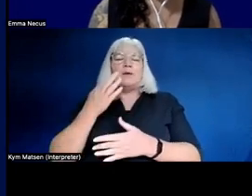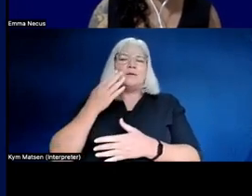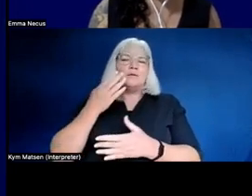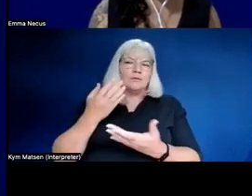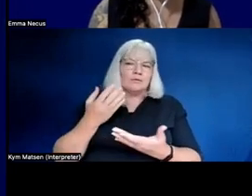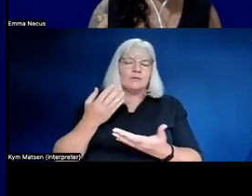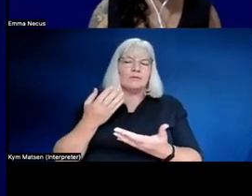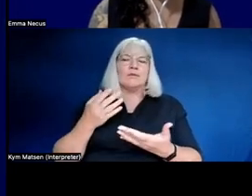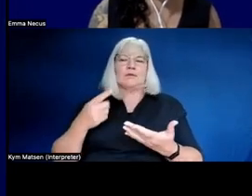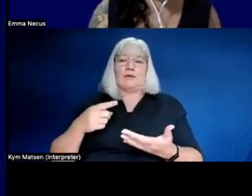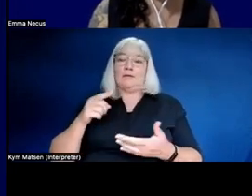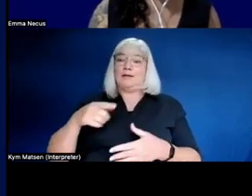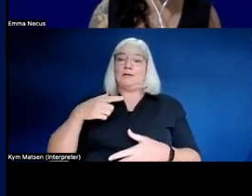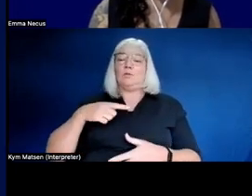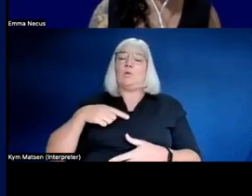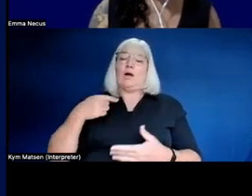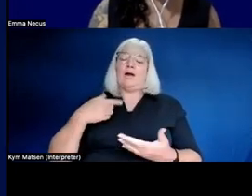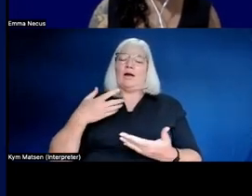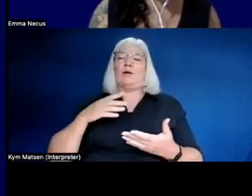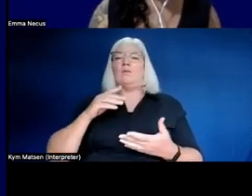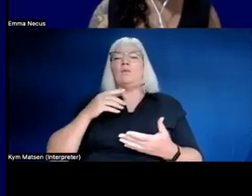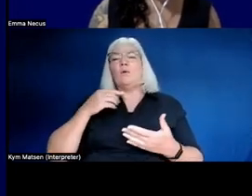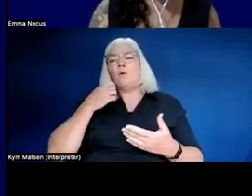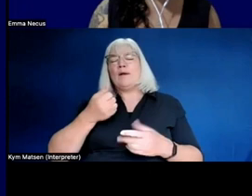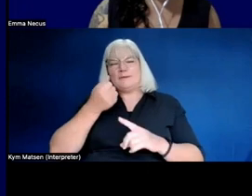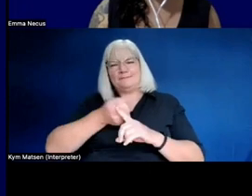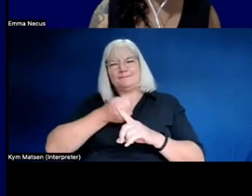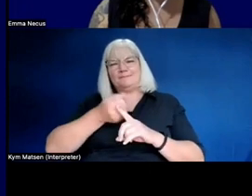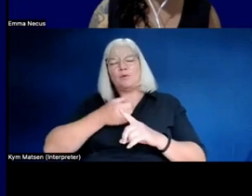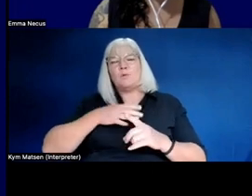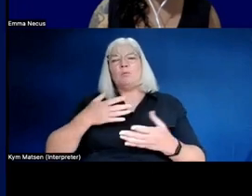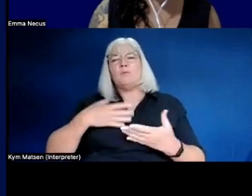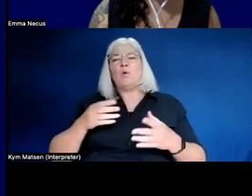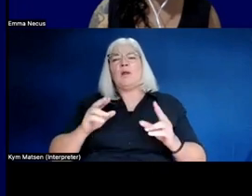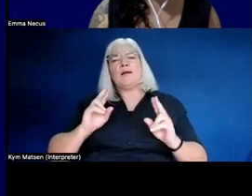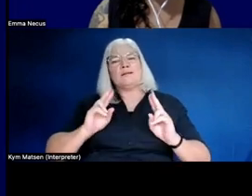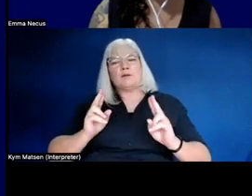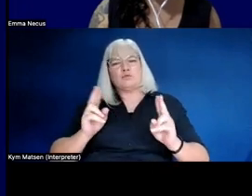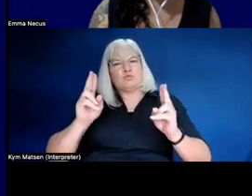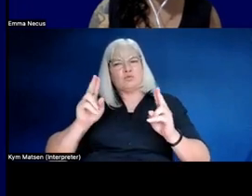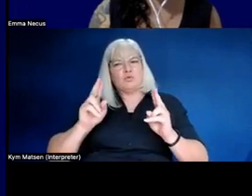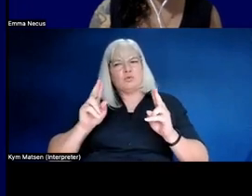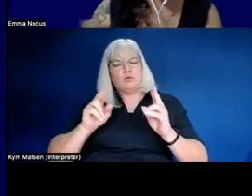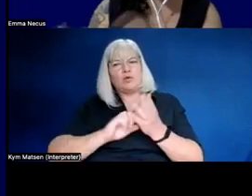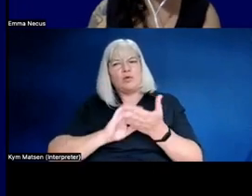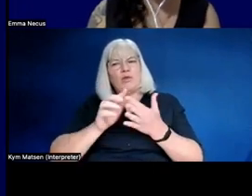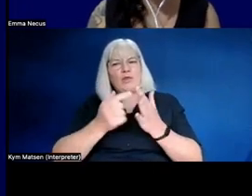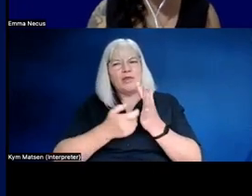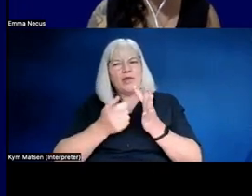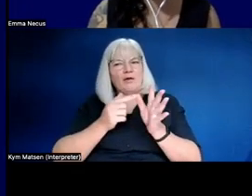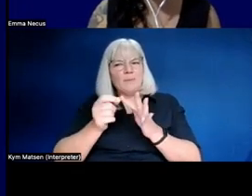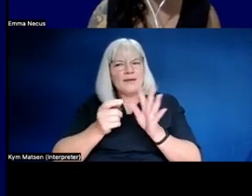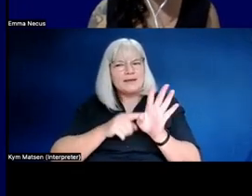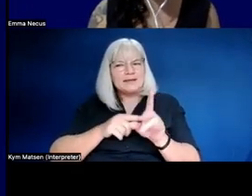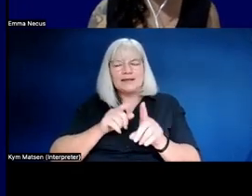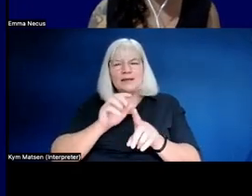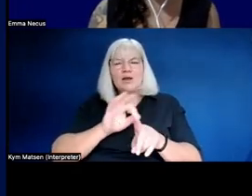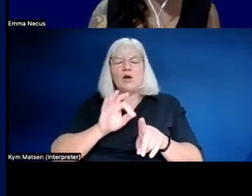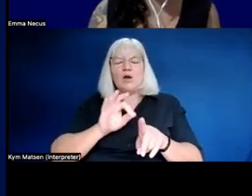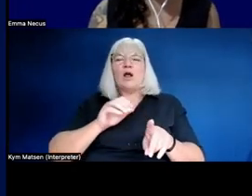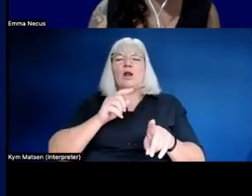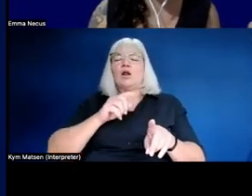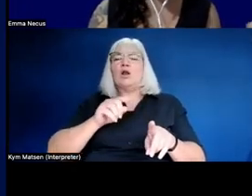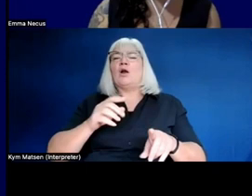advocate, I think, for more naturalistic therapy and working in the child's environment, as opposed to taking them out of that setting, which